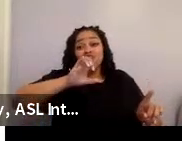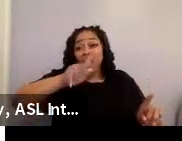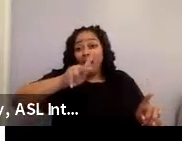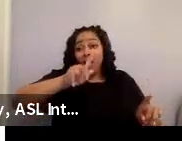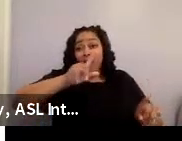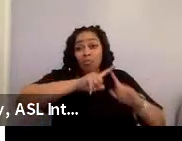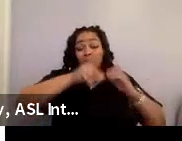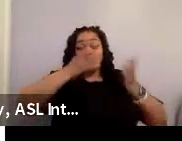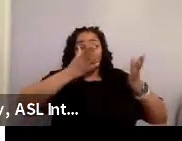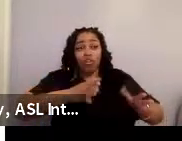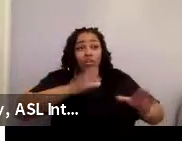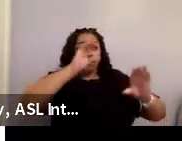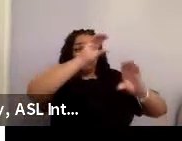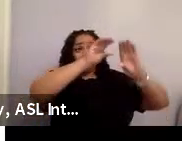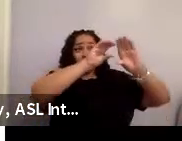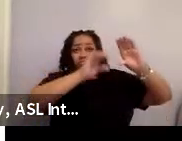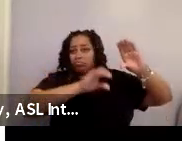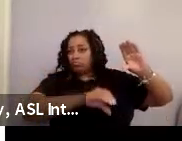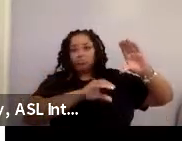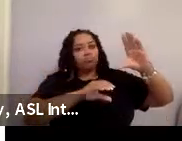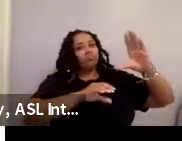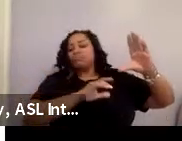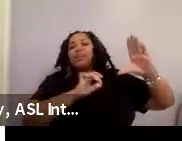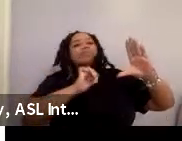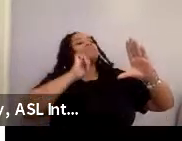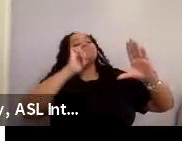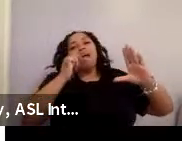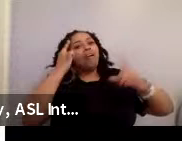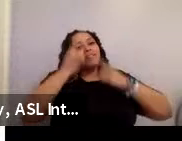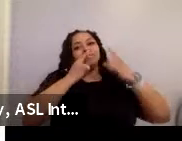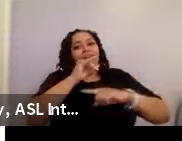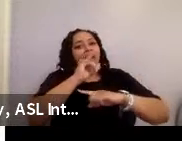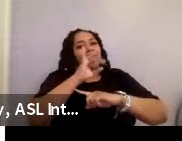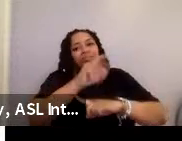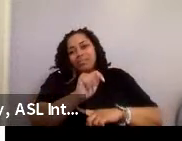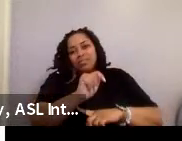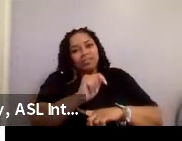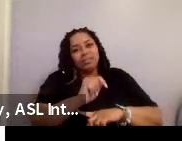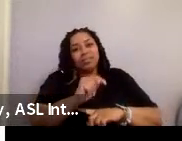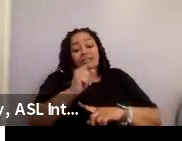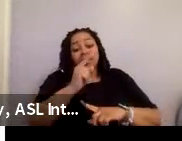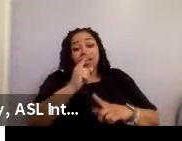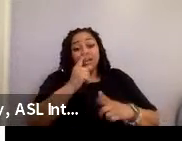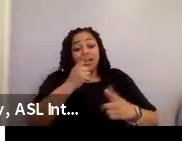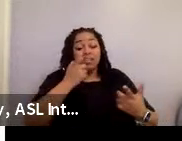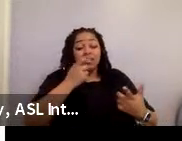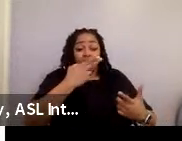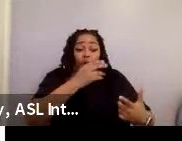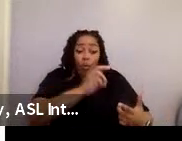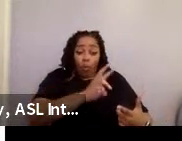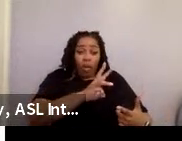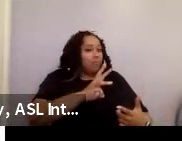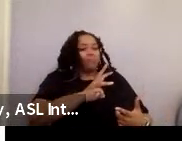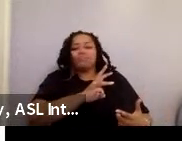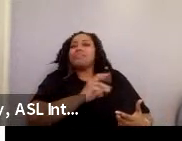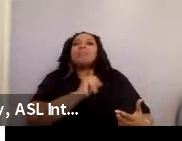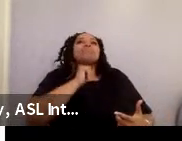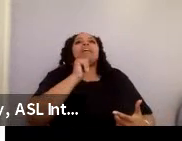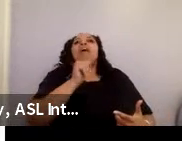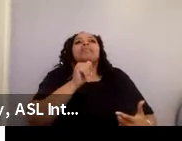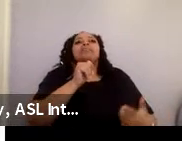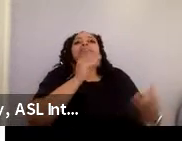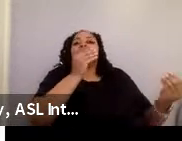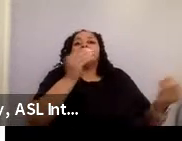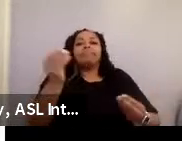are installed is not considered ICT because while it is hardware, it does not transmit